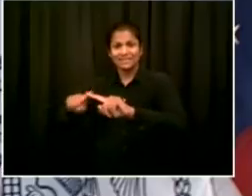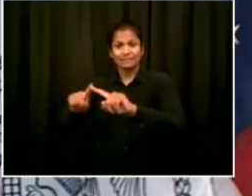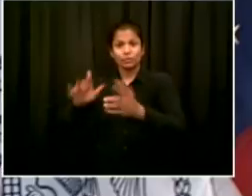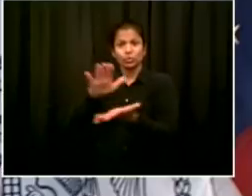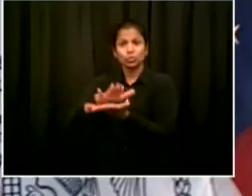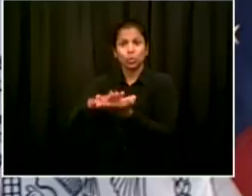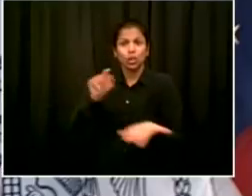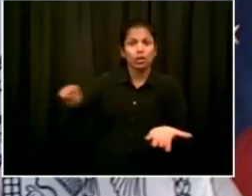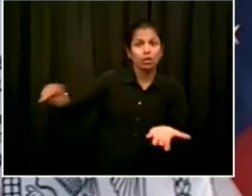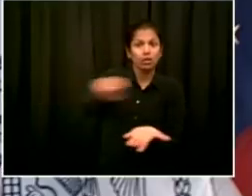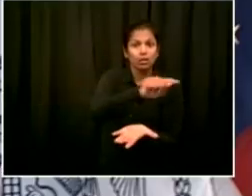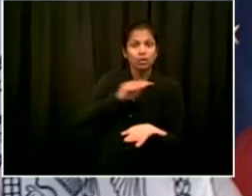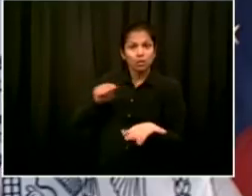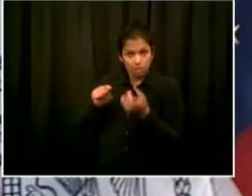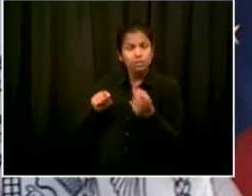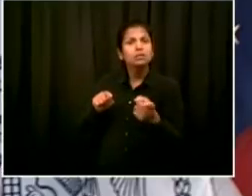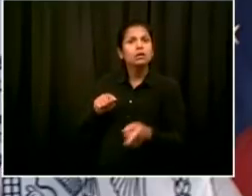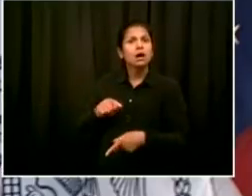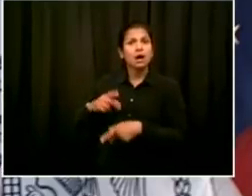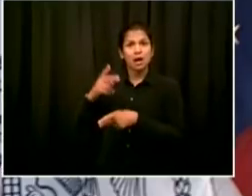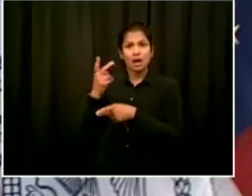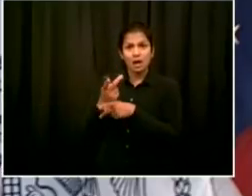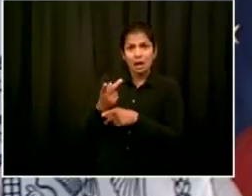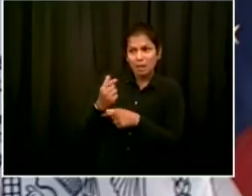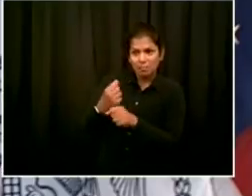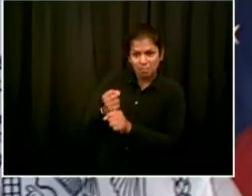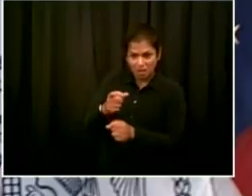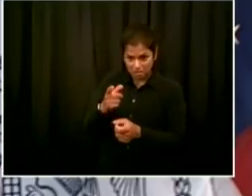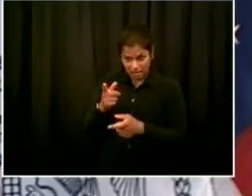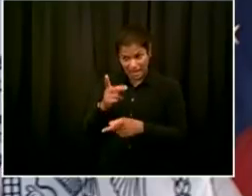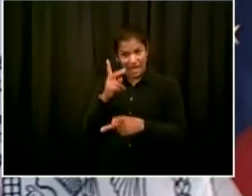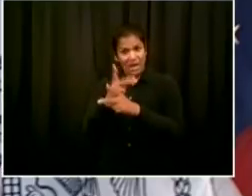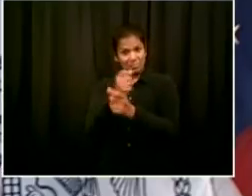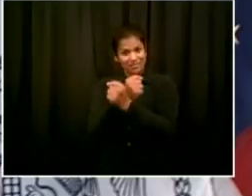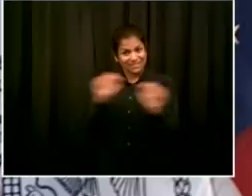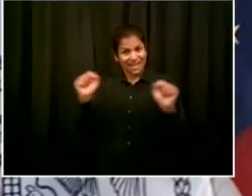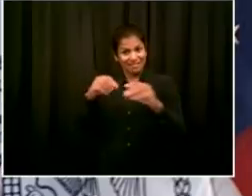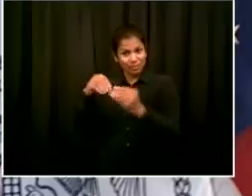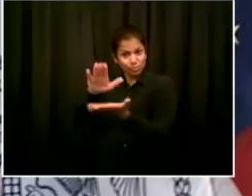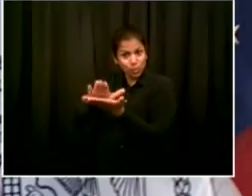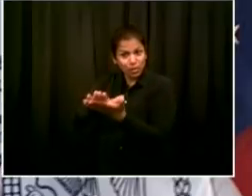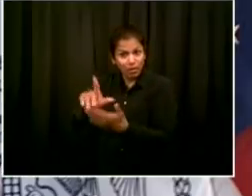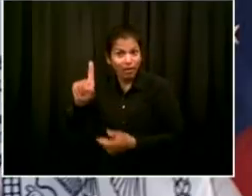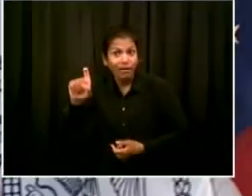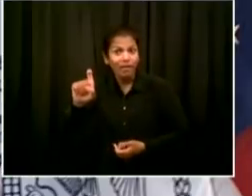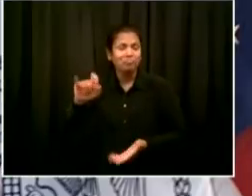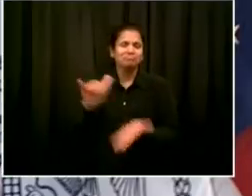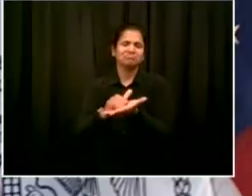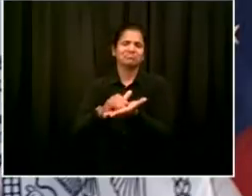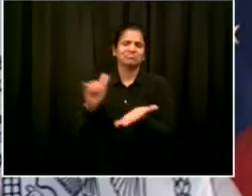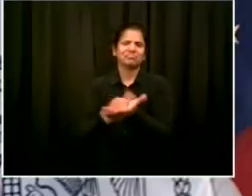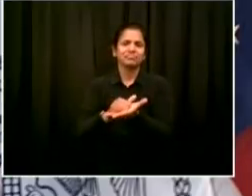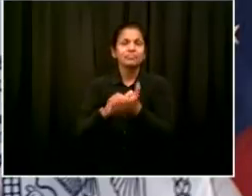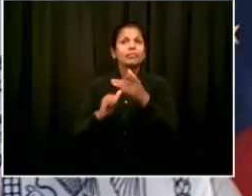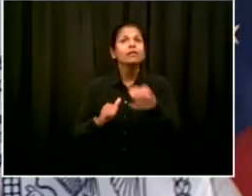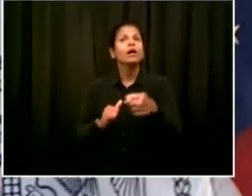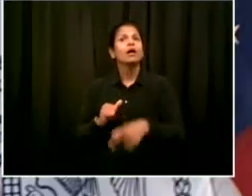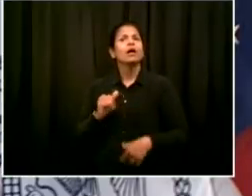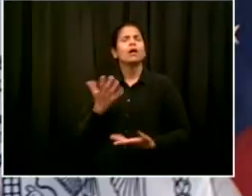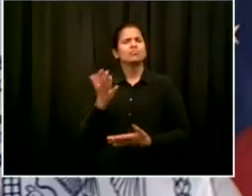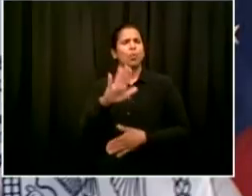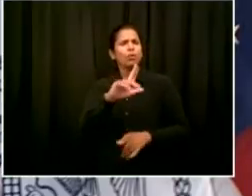on board? You know, Marcia, this plan has been worked on for months with our union colleagues,